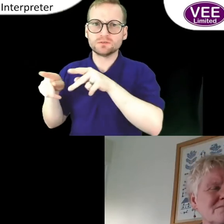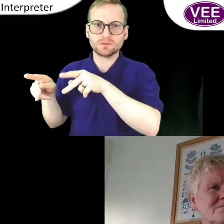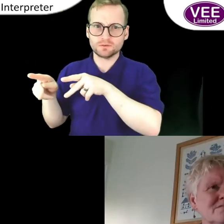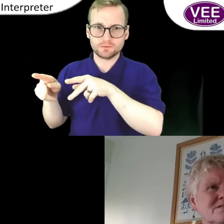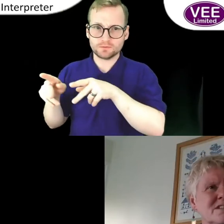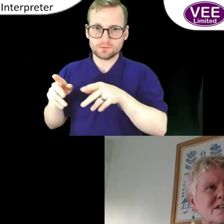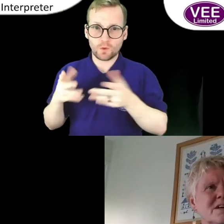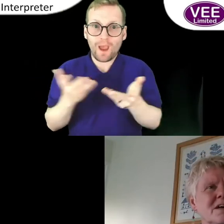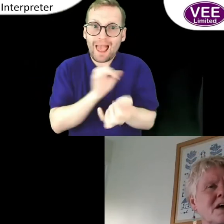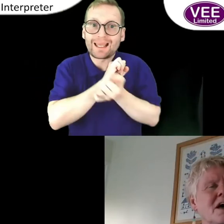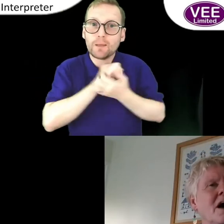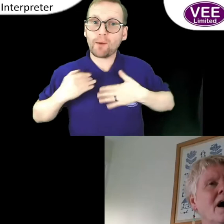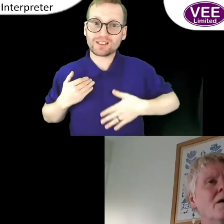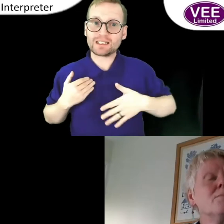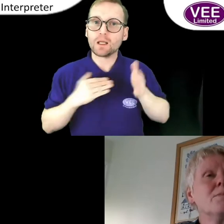mortuary.